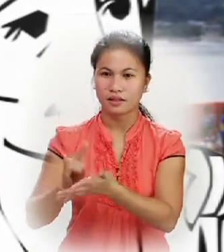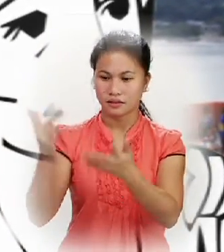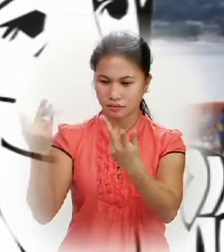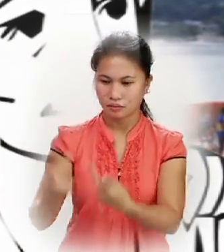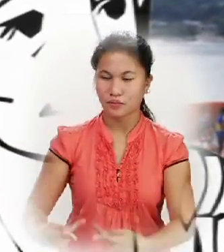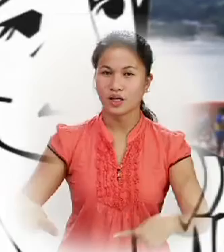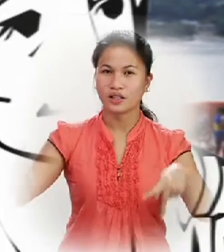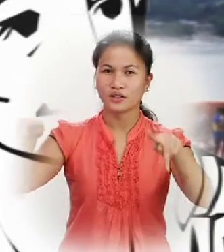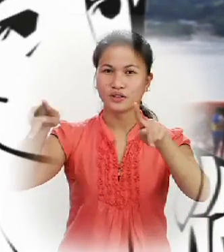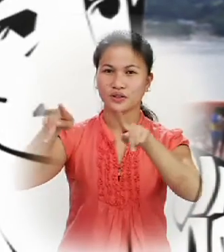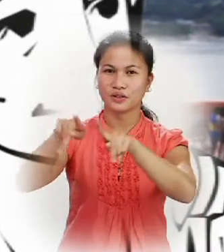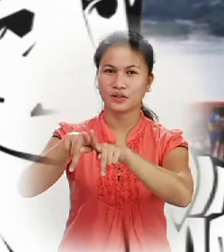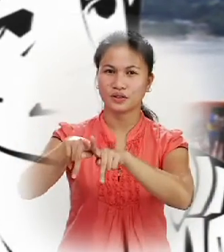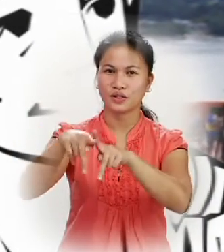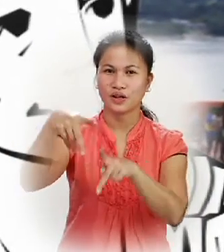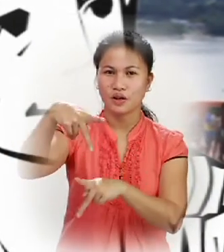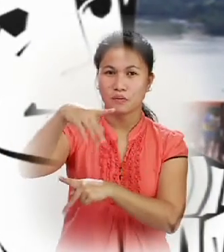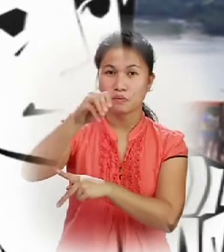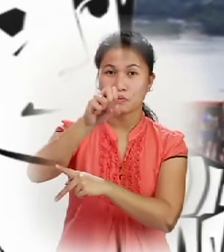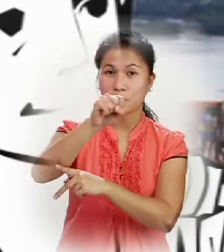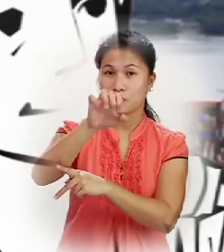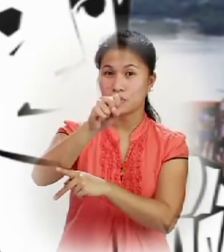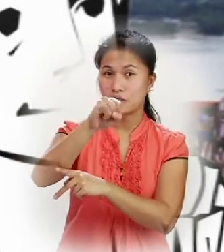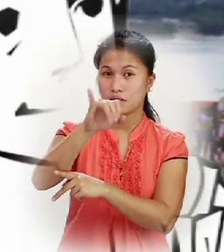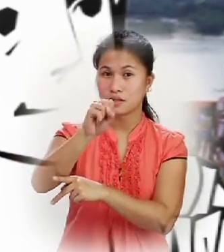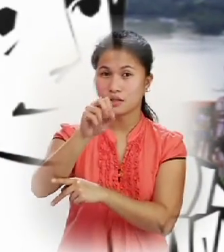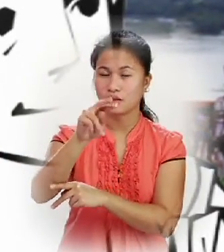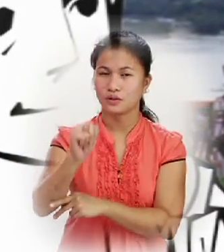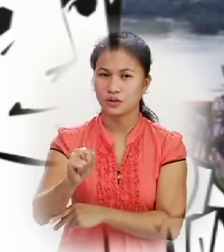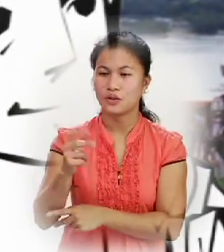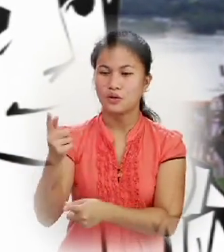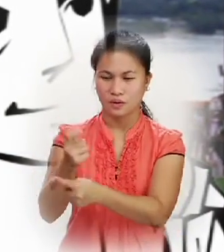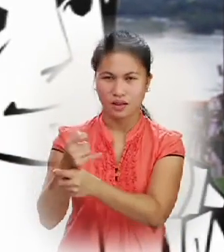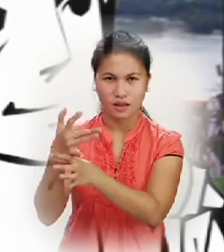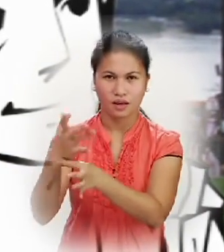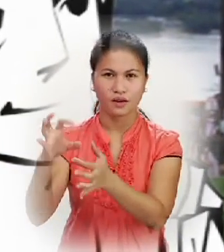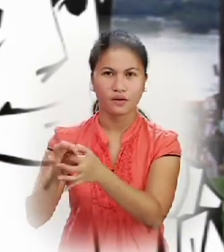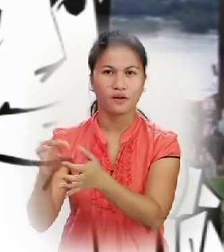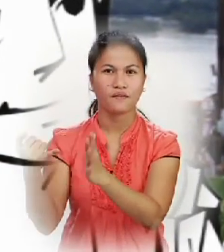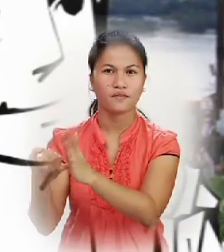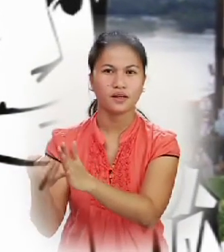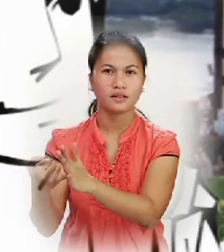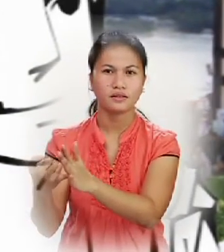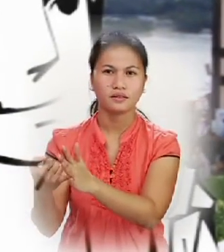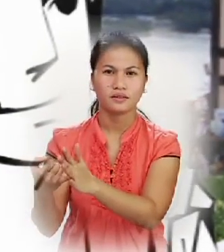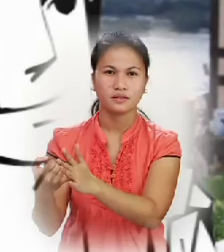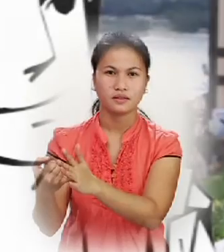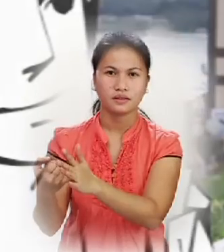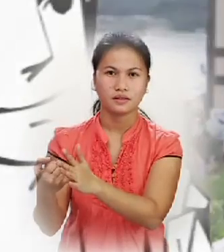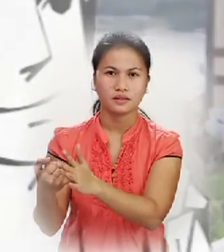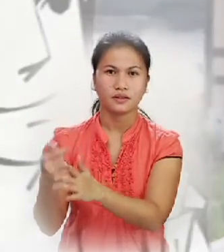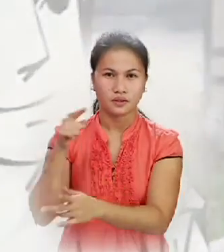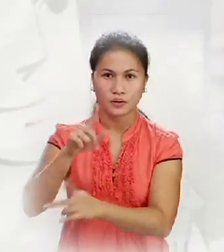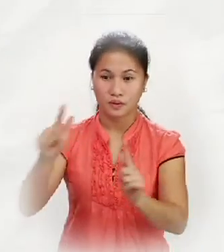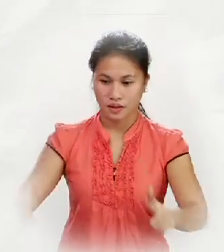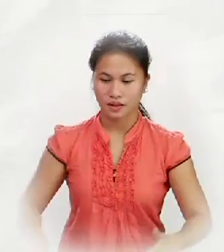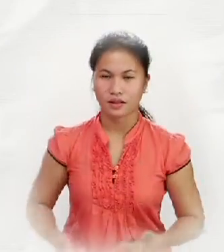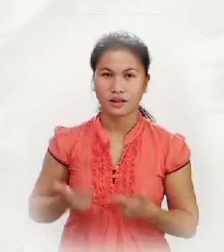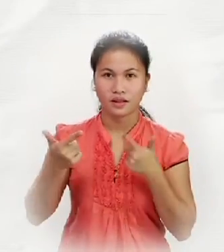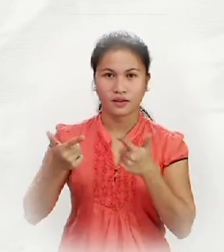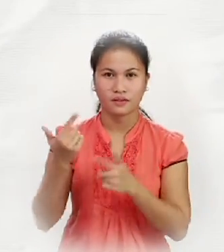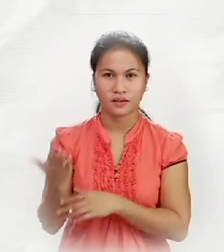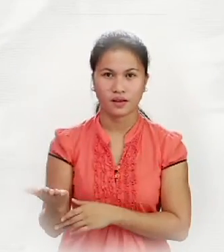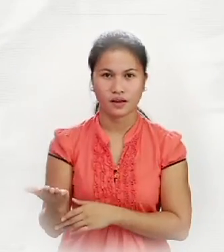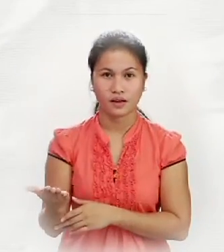mine, a villa, no? You take care of this one. You will reside here.